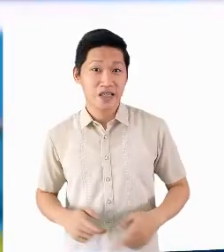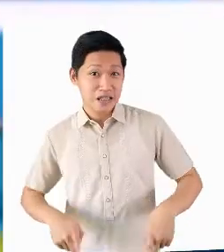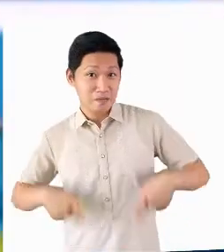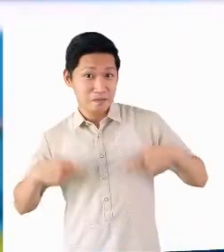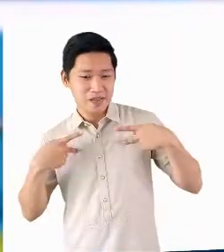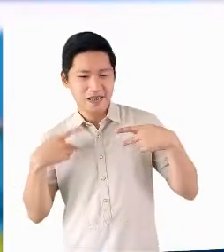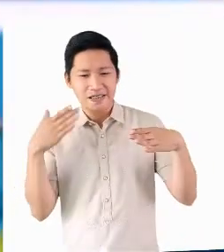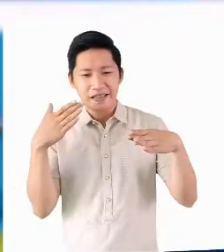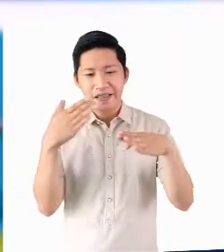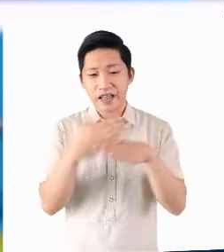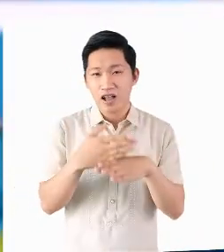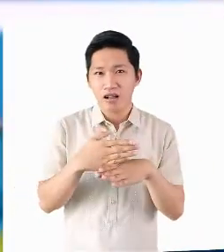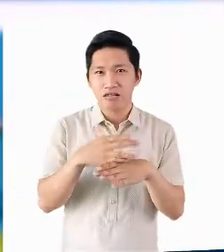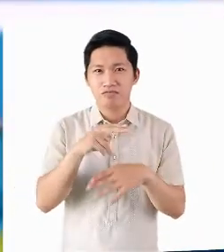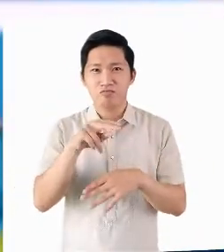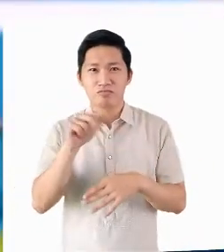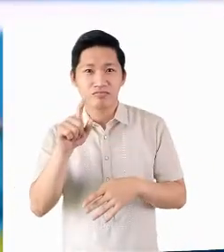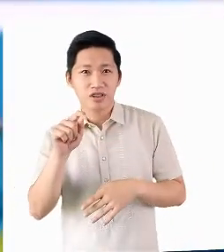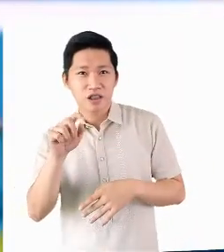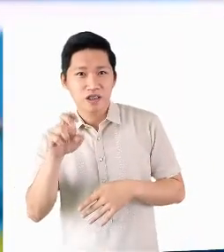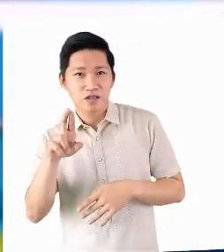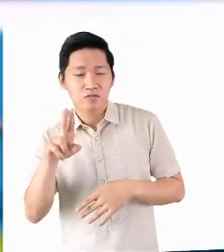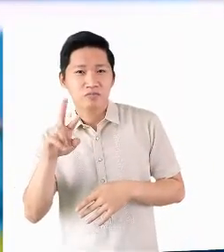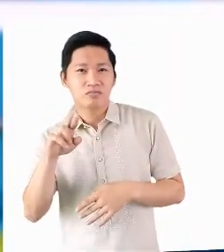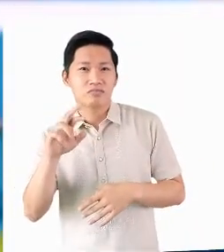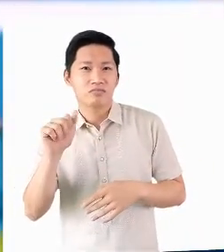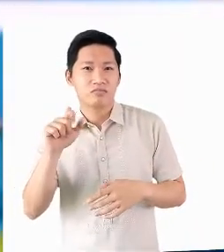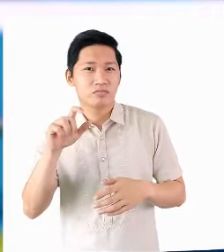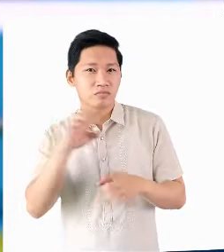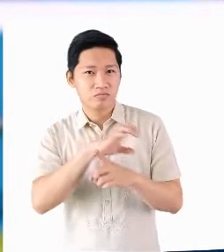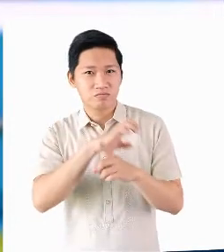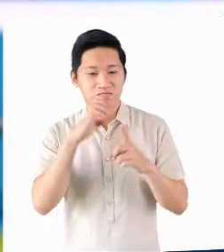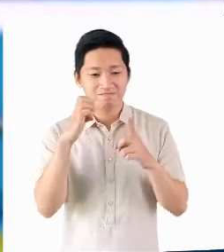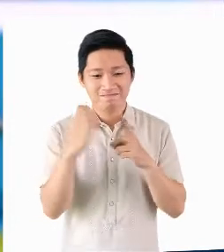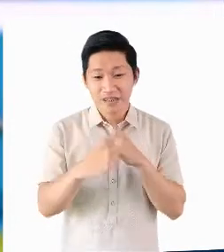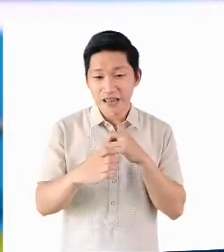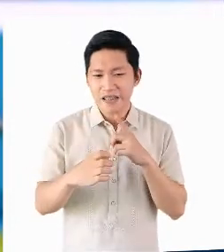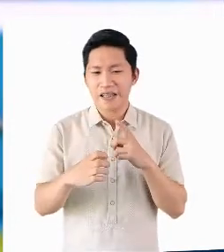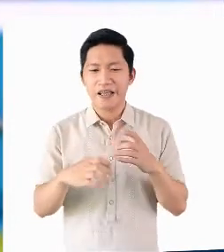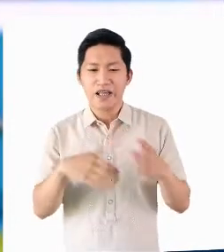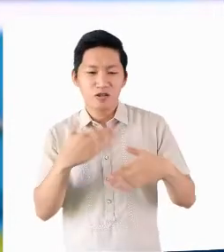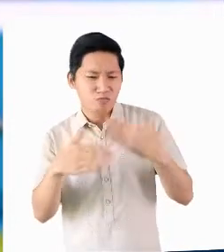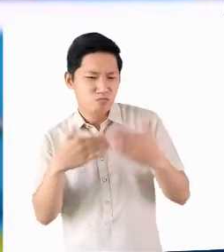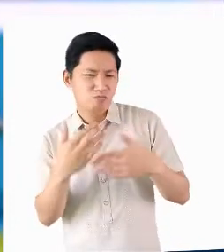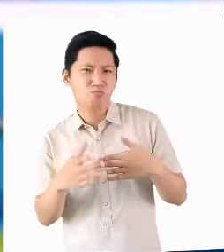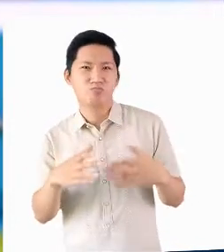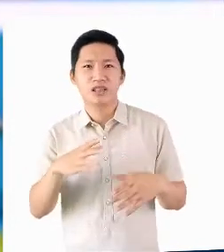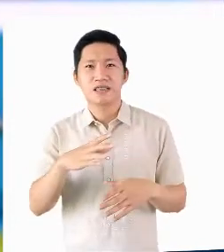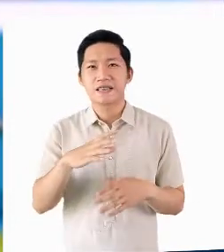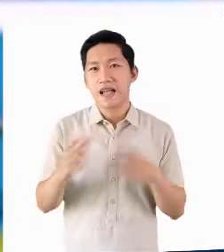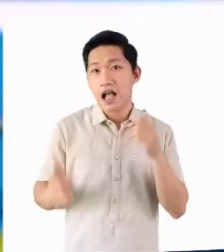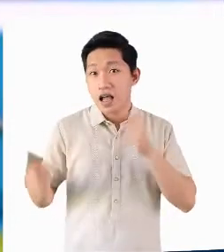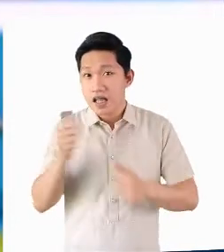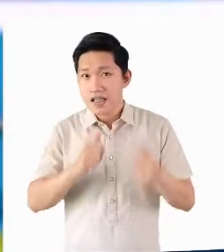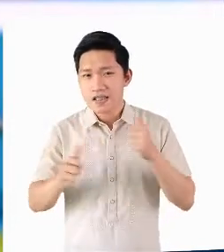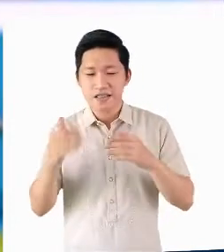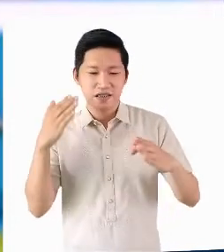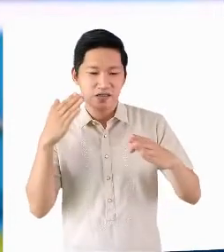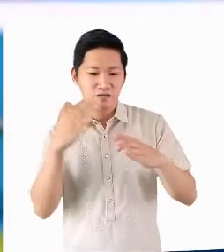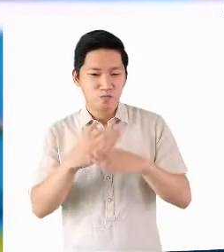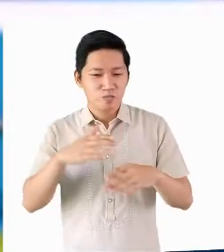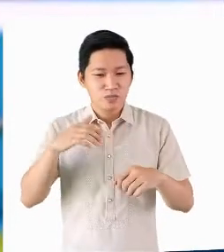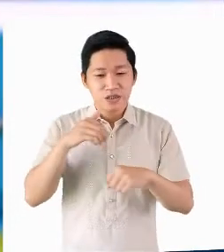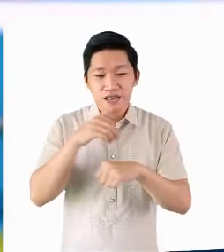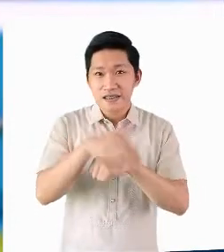Physical barriers are the natural or environmental conditions that act as a barrier in communication in sending